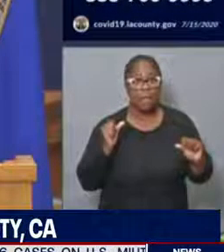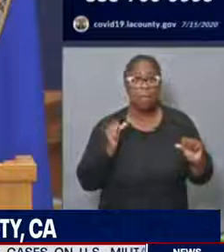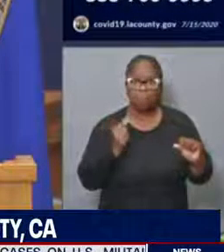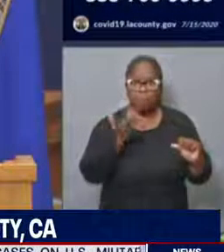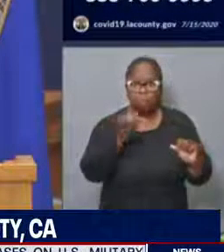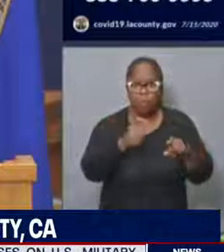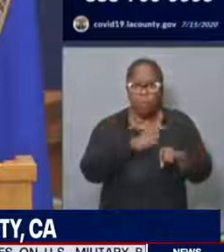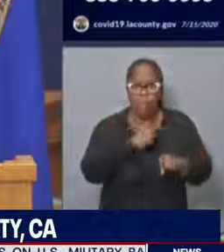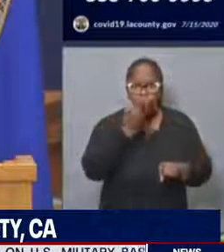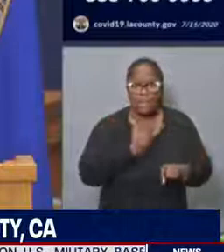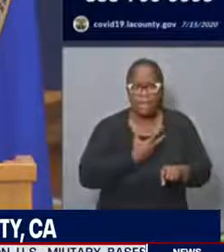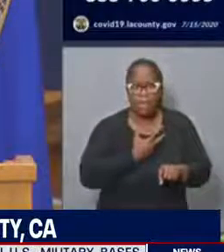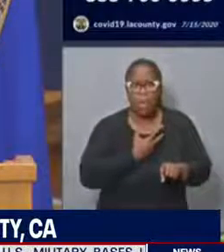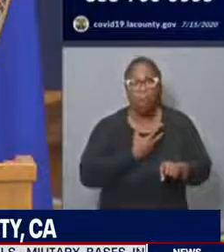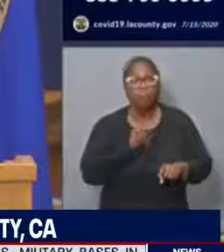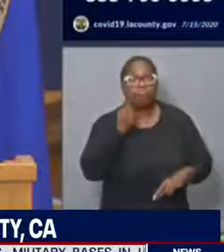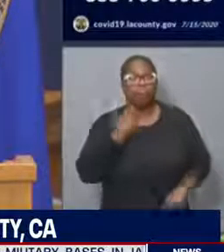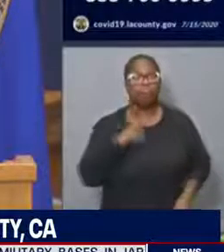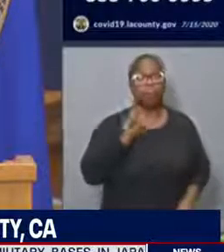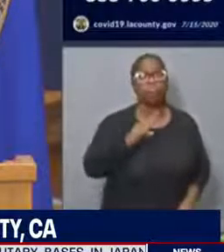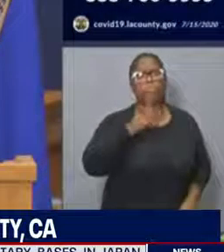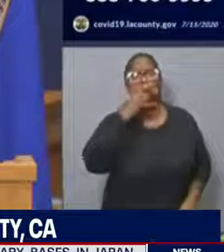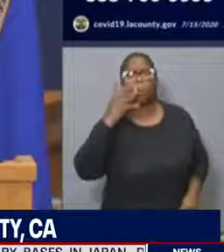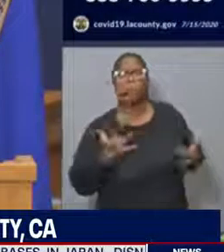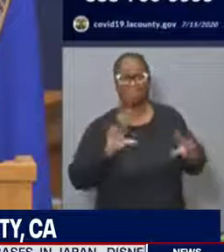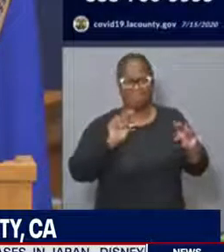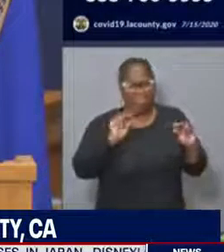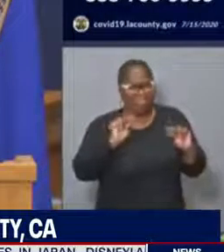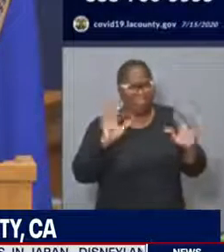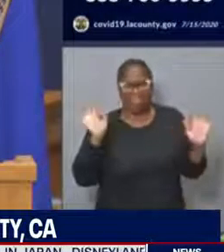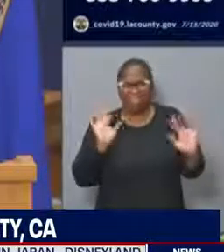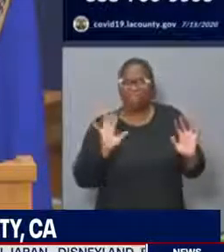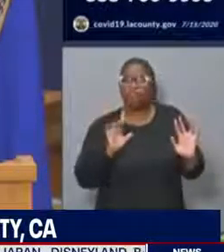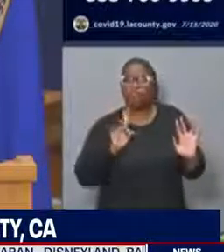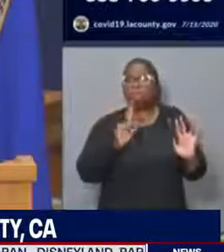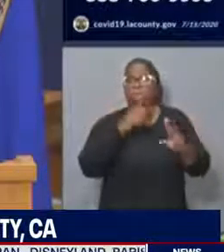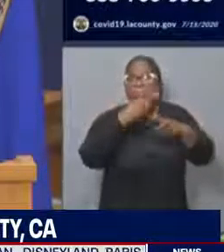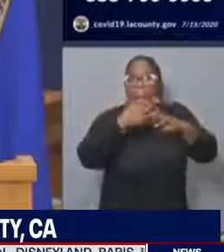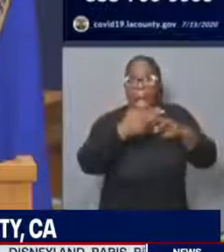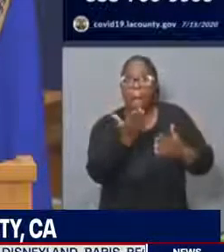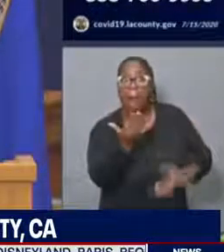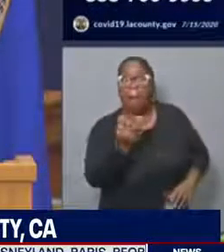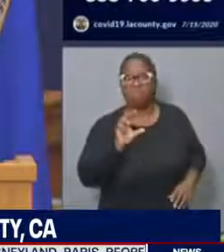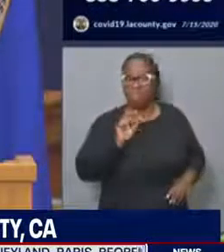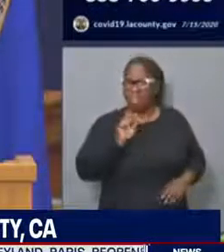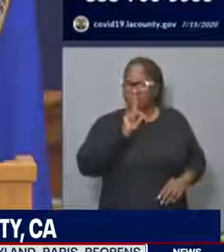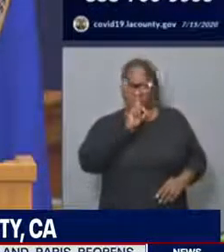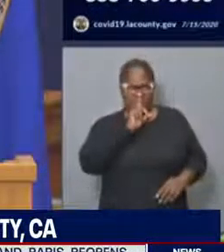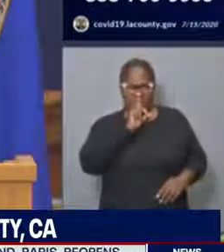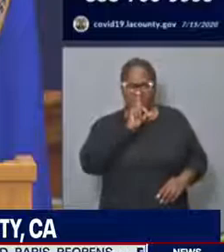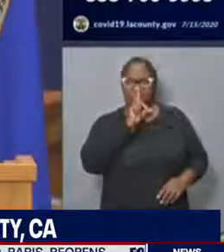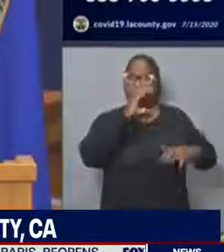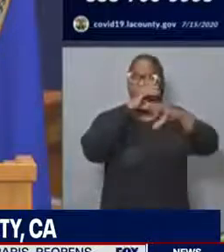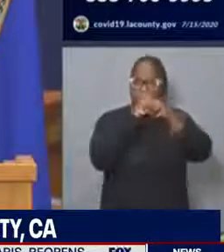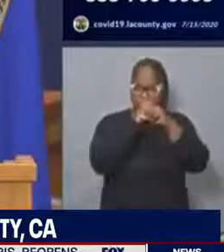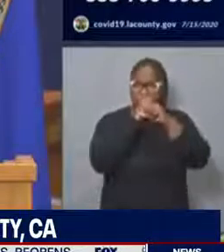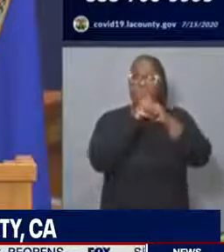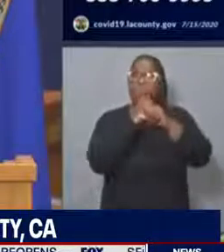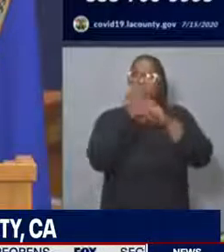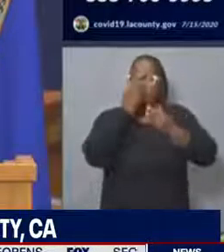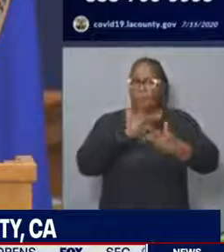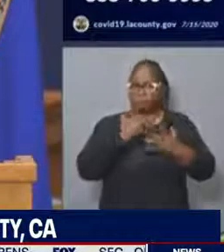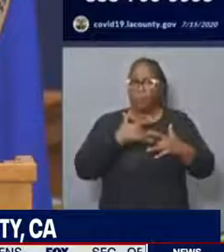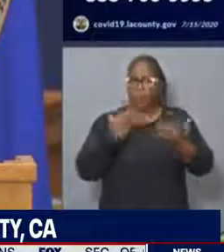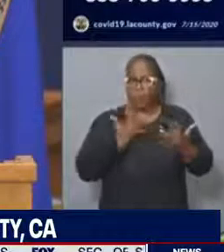information, including immigration status. We share collective responsibility to get through this moment. Thank you all for doing your